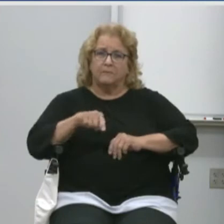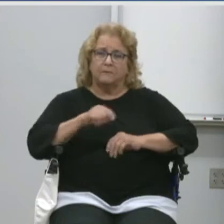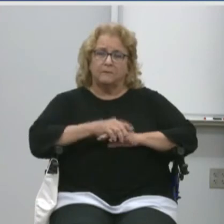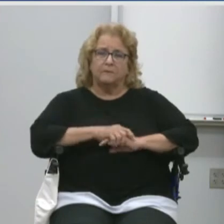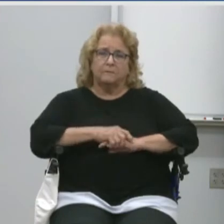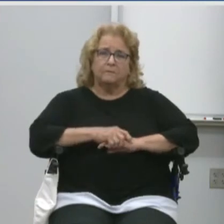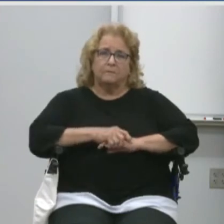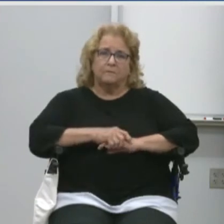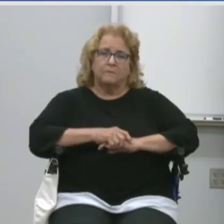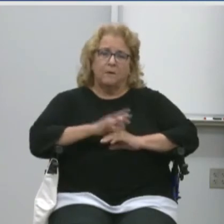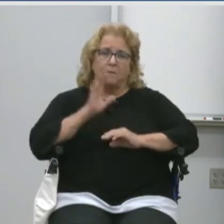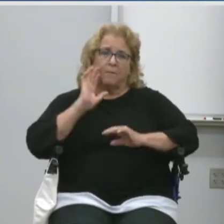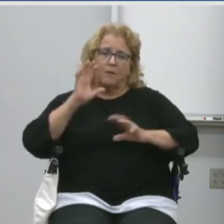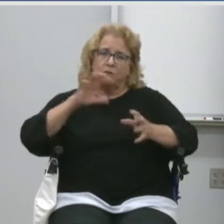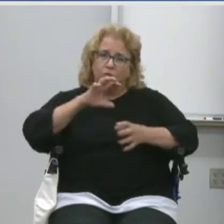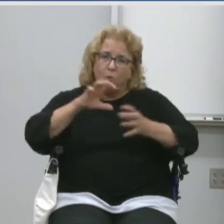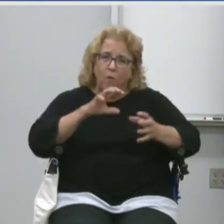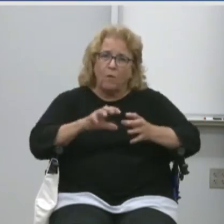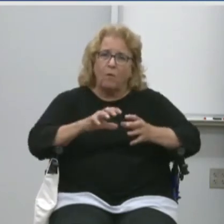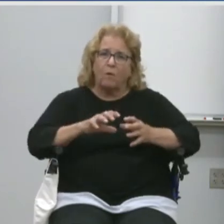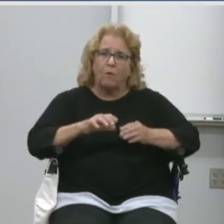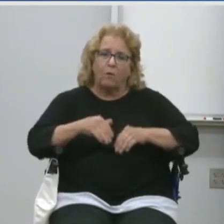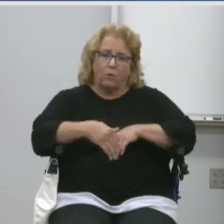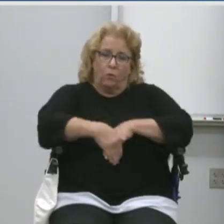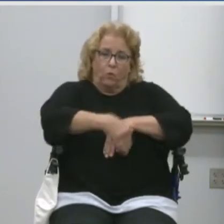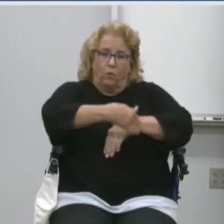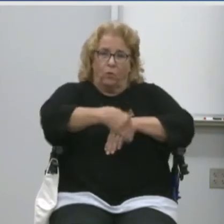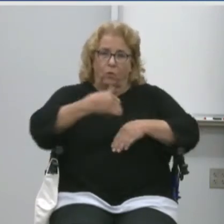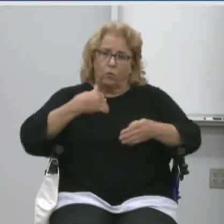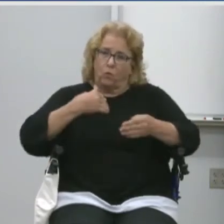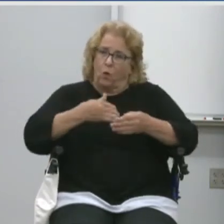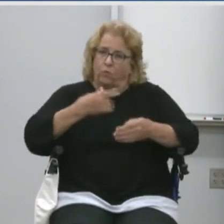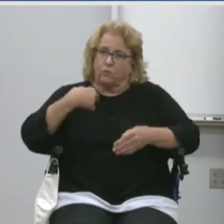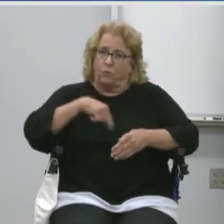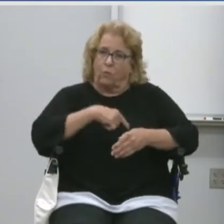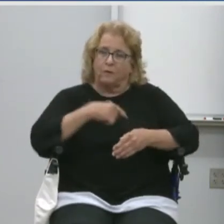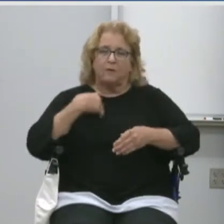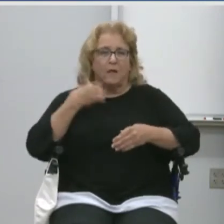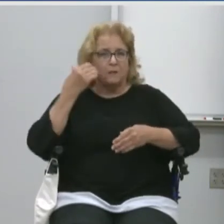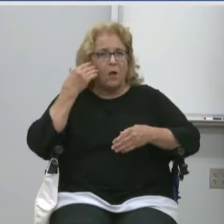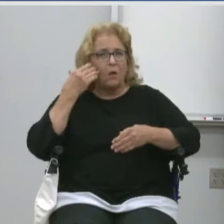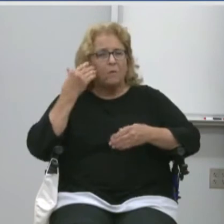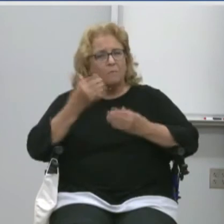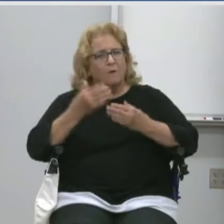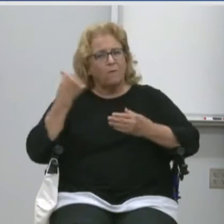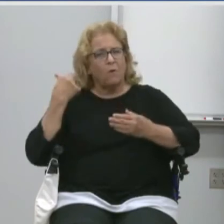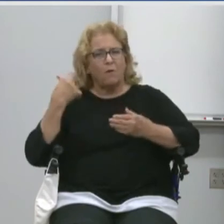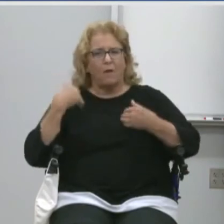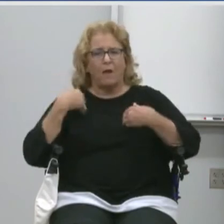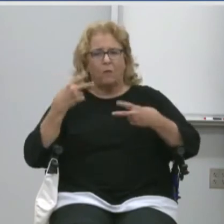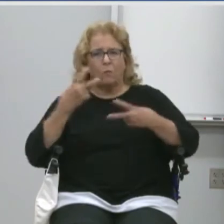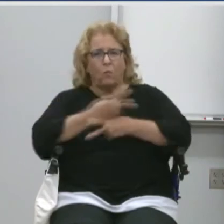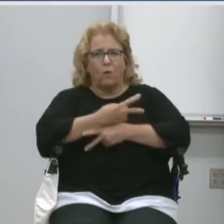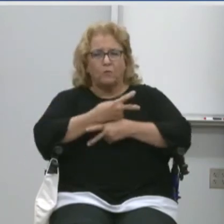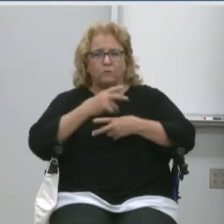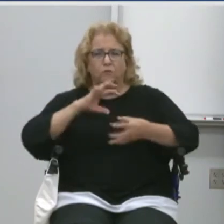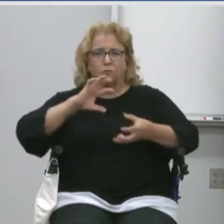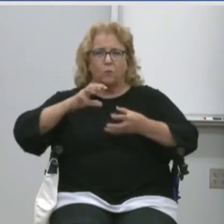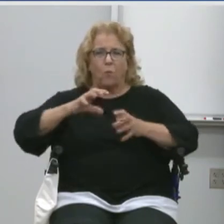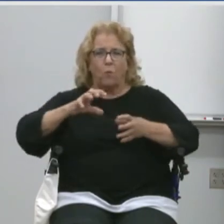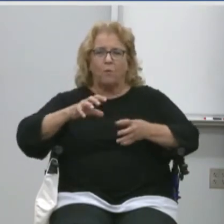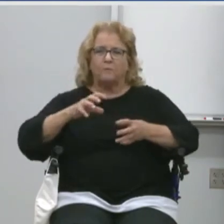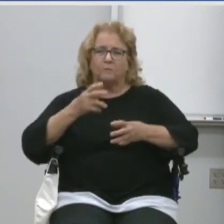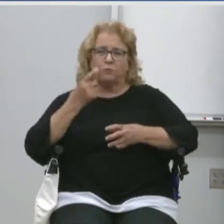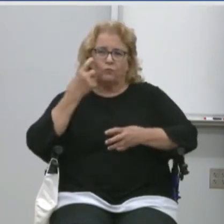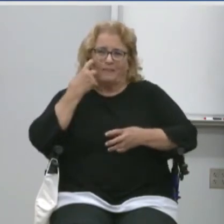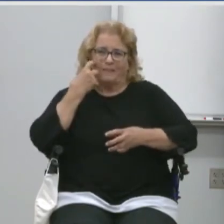a storm that's going to be very, very close to us. I know we've had larger, more menacing storms in recent history, but they